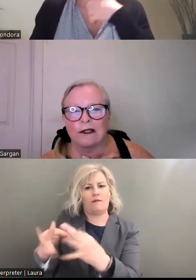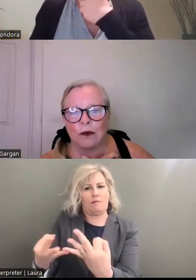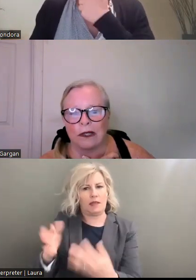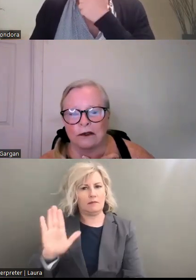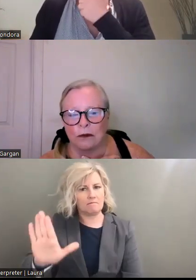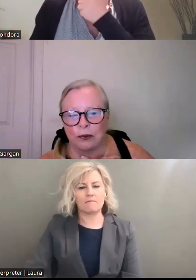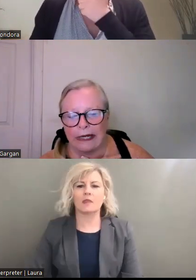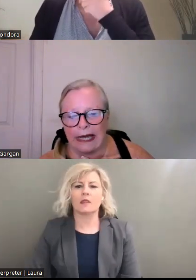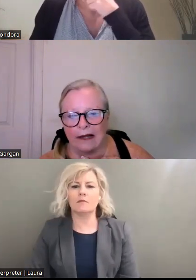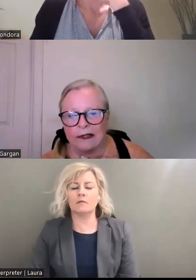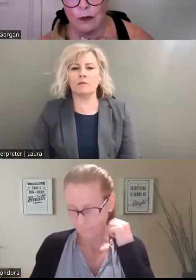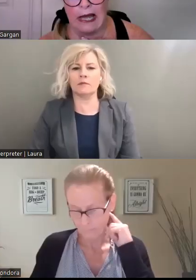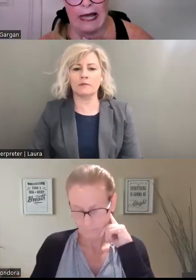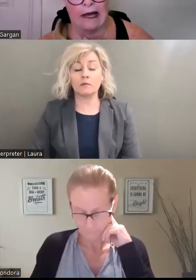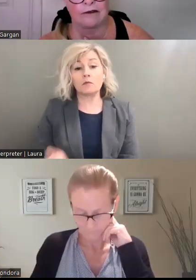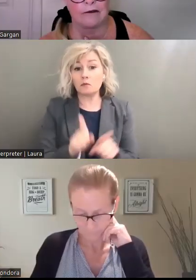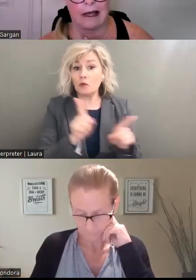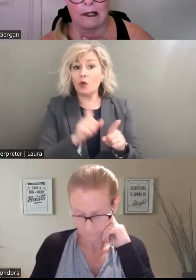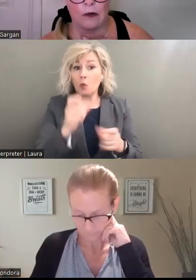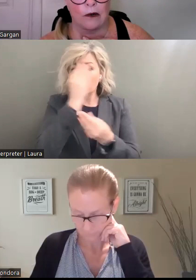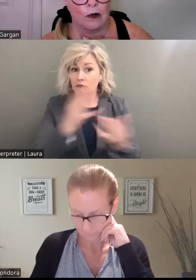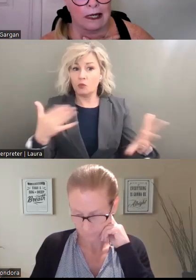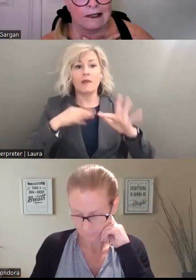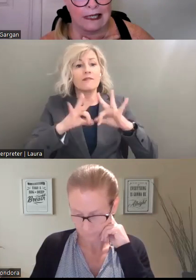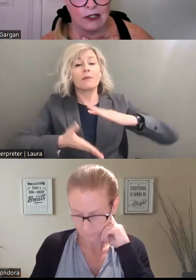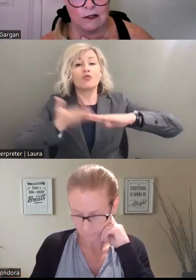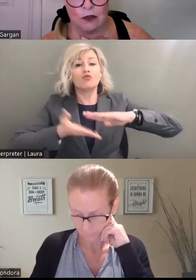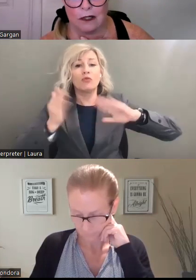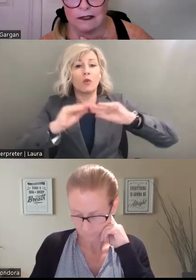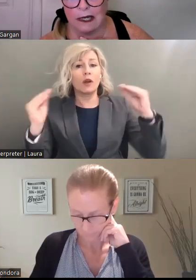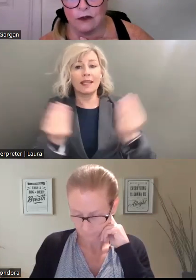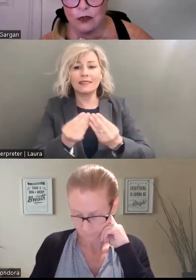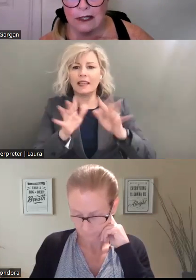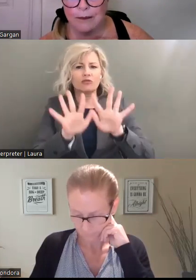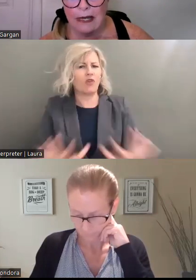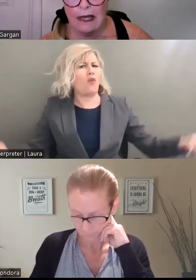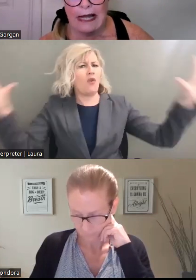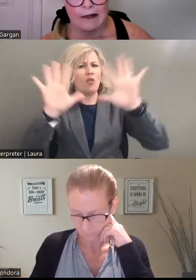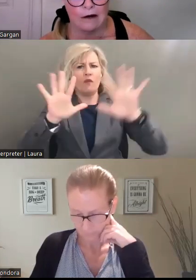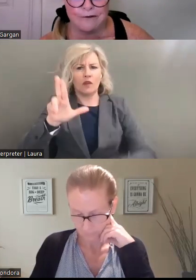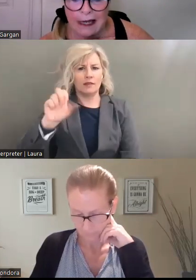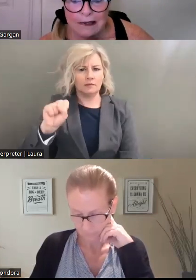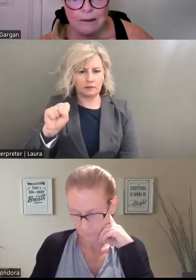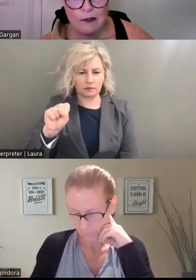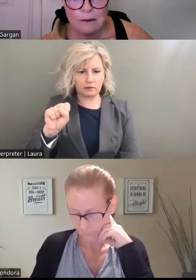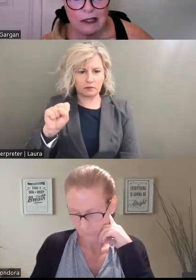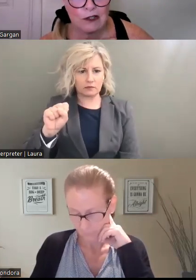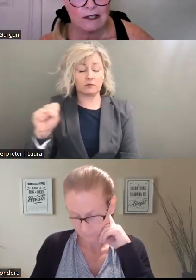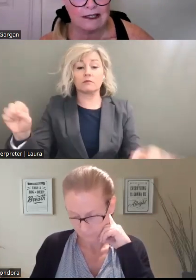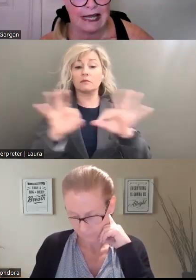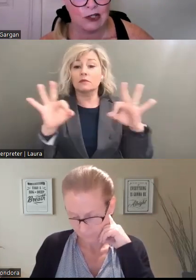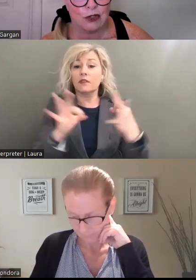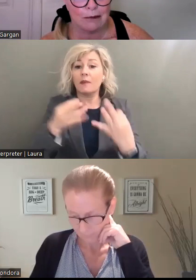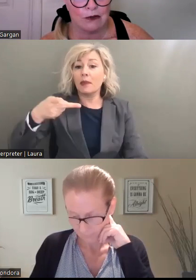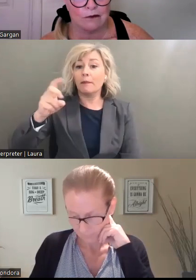I also want to point out that we have family-run organizations across the country, and there are family peer